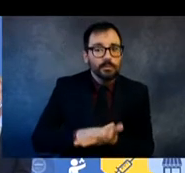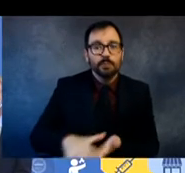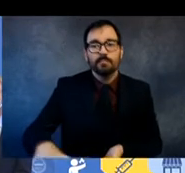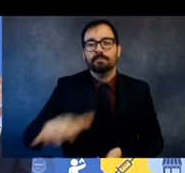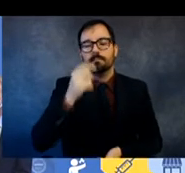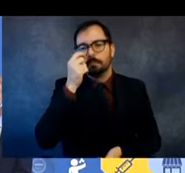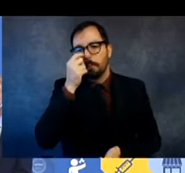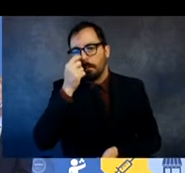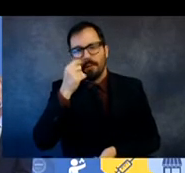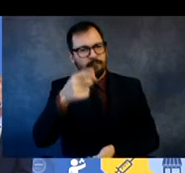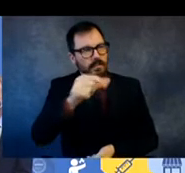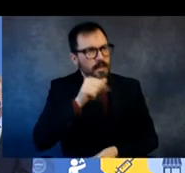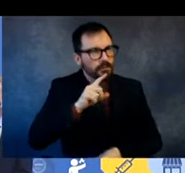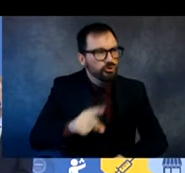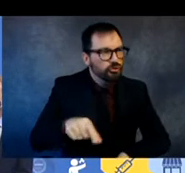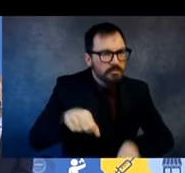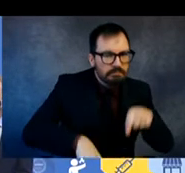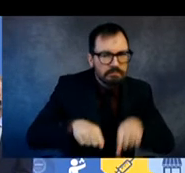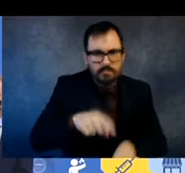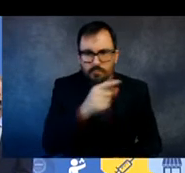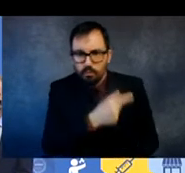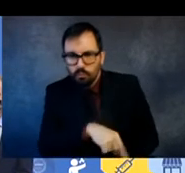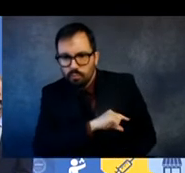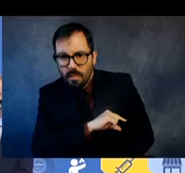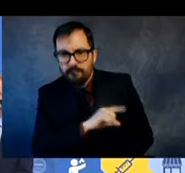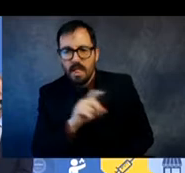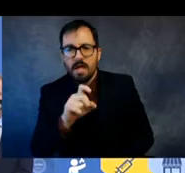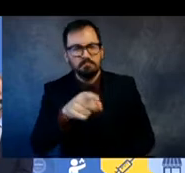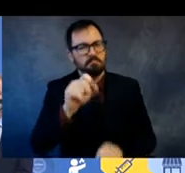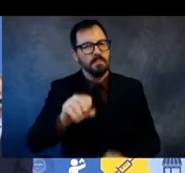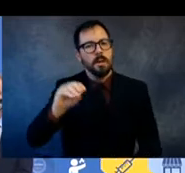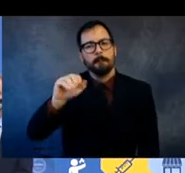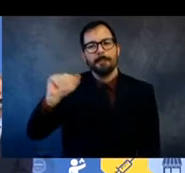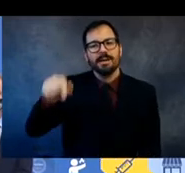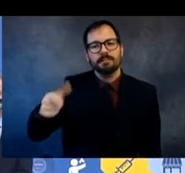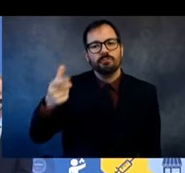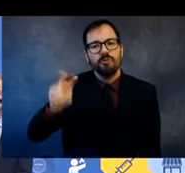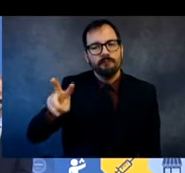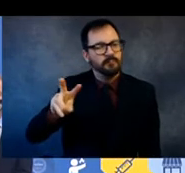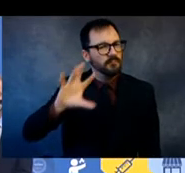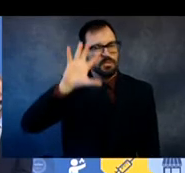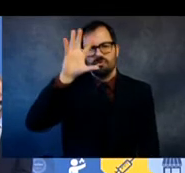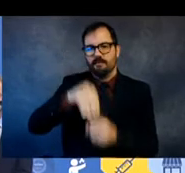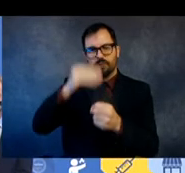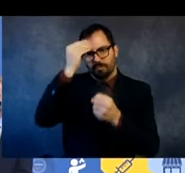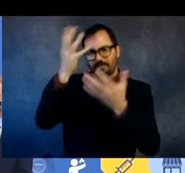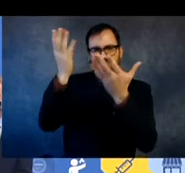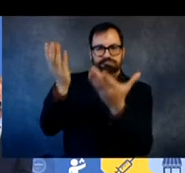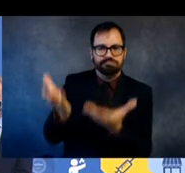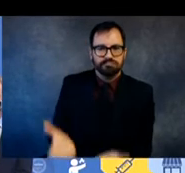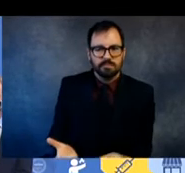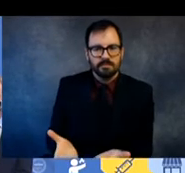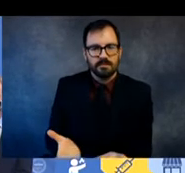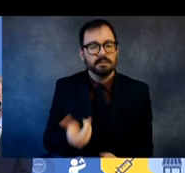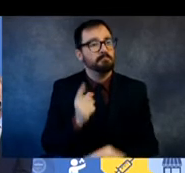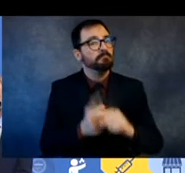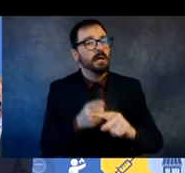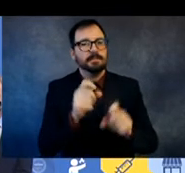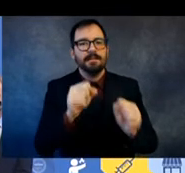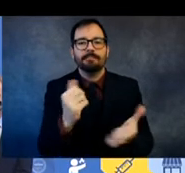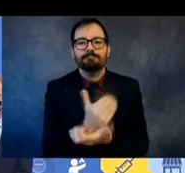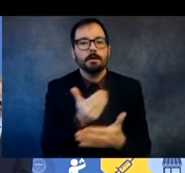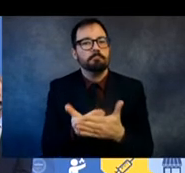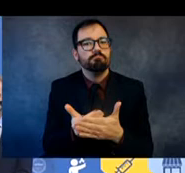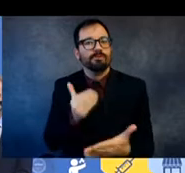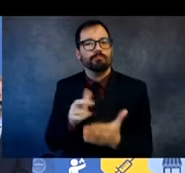you can go to mass.gov and you can find all the information, as well as the opportunity for anyone to pre-register on mass vaccination sites. So that's